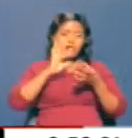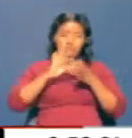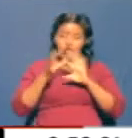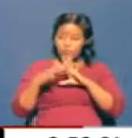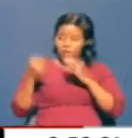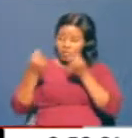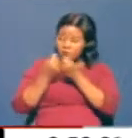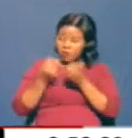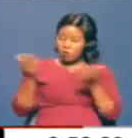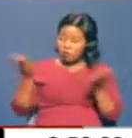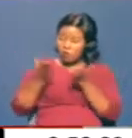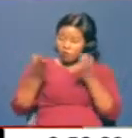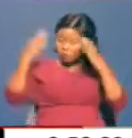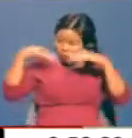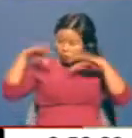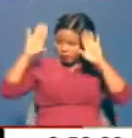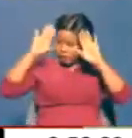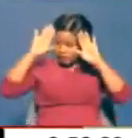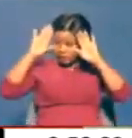in Brazil.